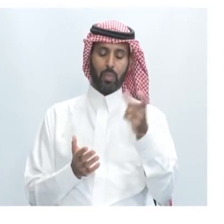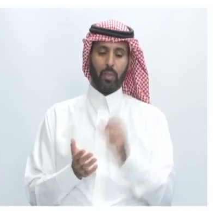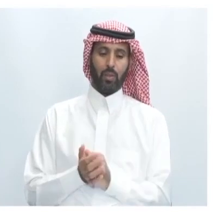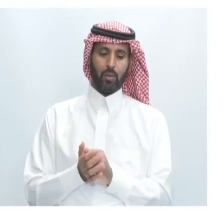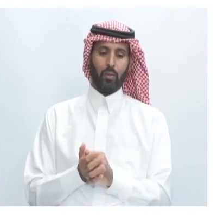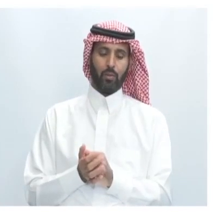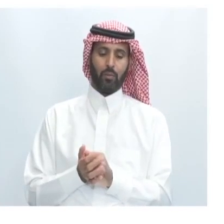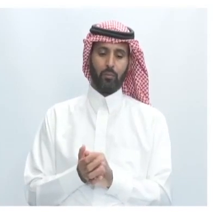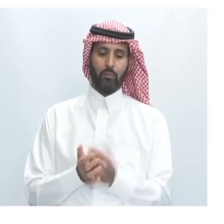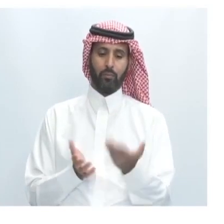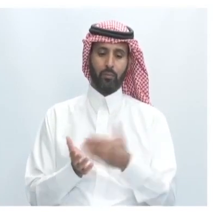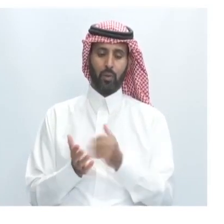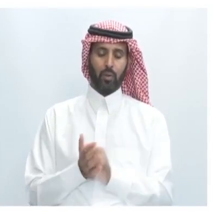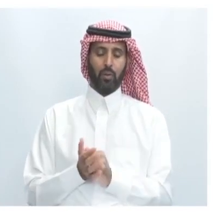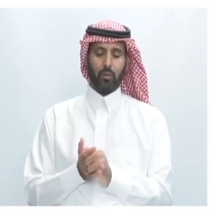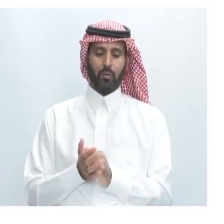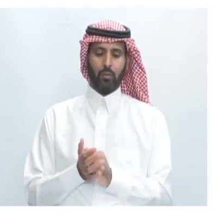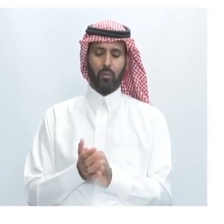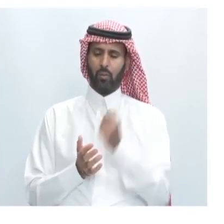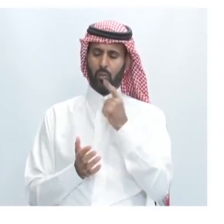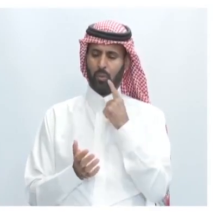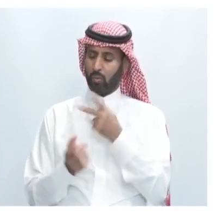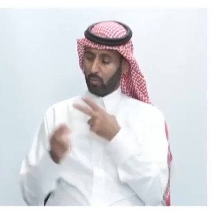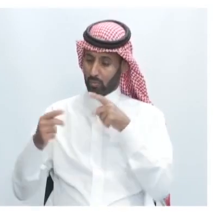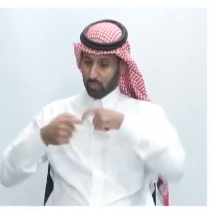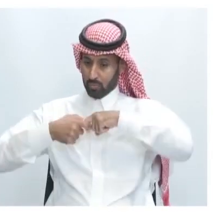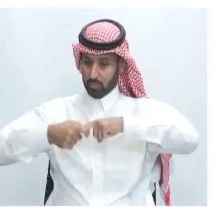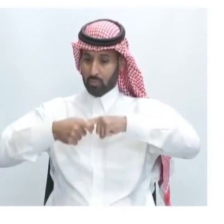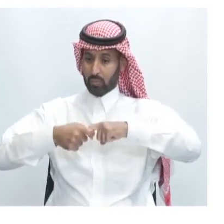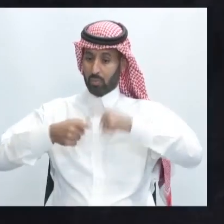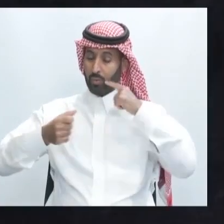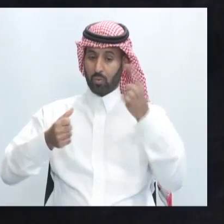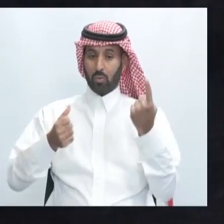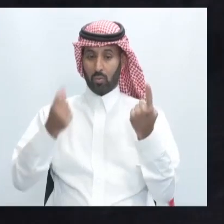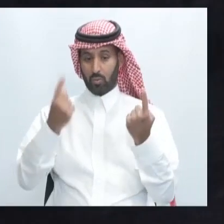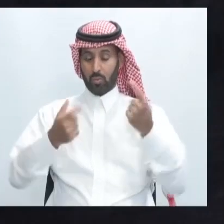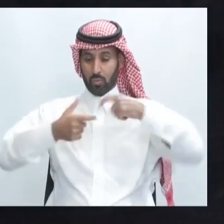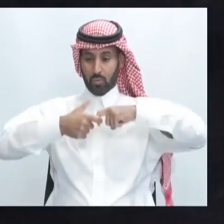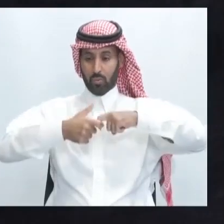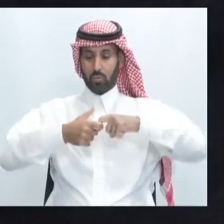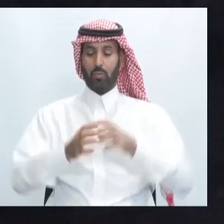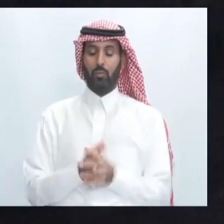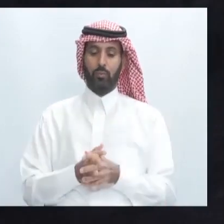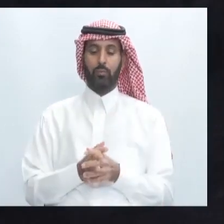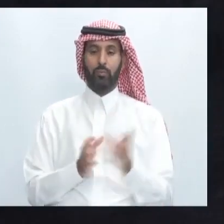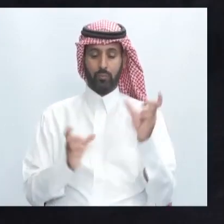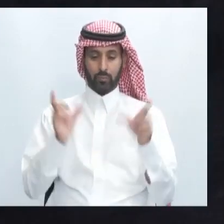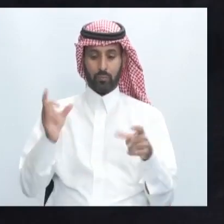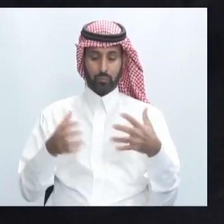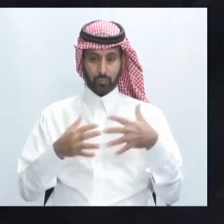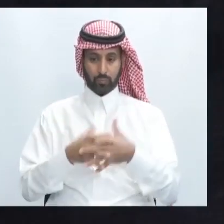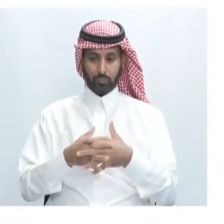associate, relate one thing to another. To associate is to relate one thing to another, to associate them